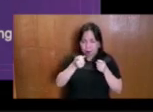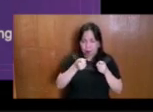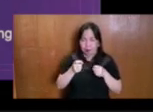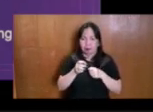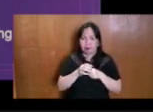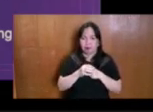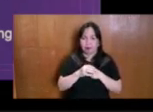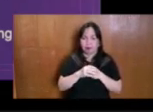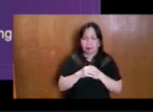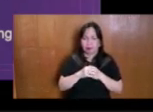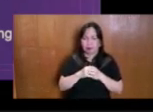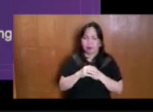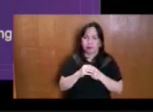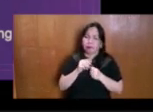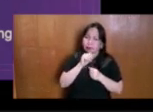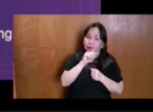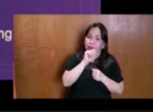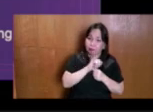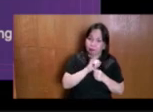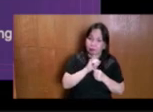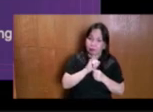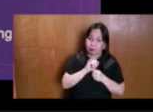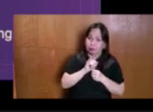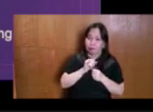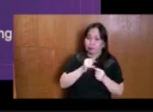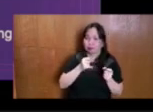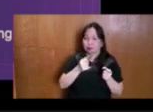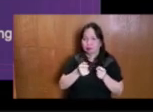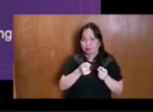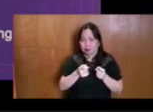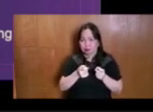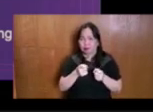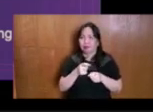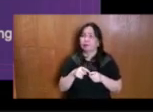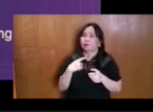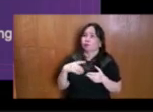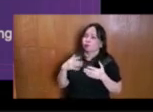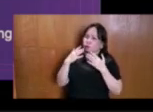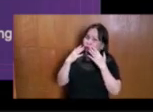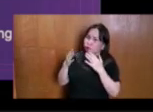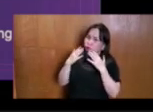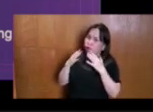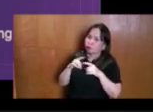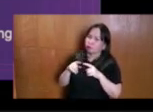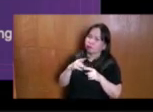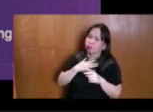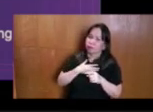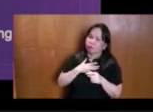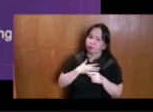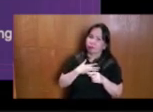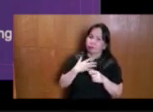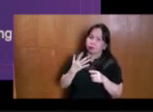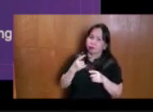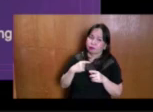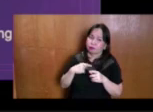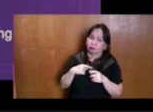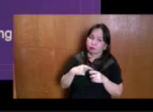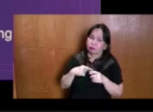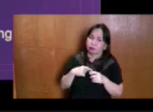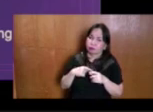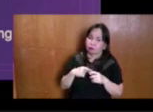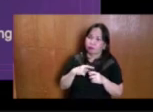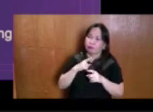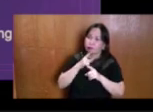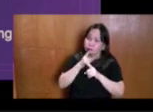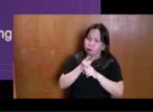with AI governance. And I was telling them that, thank you very much, but please embed this in